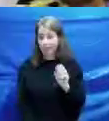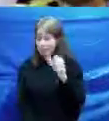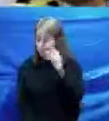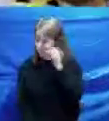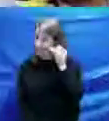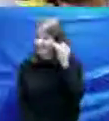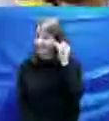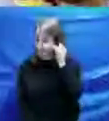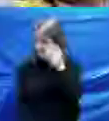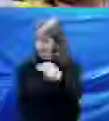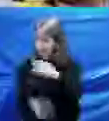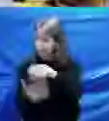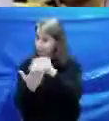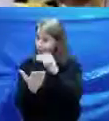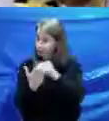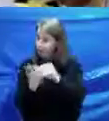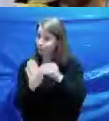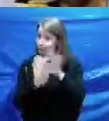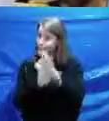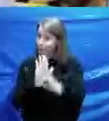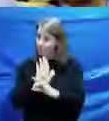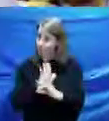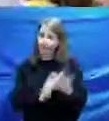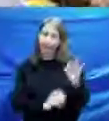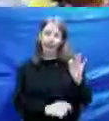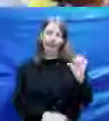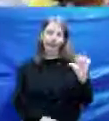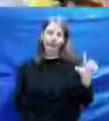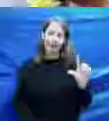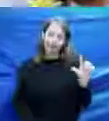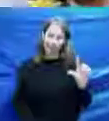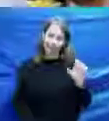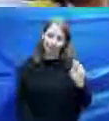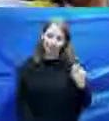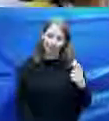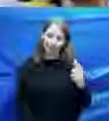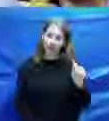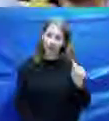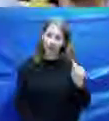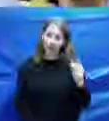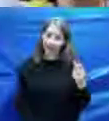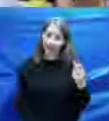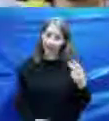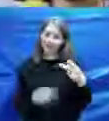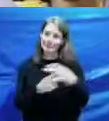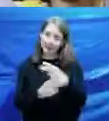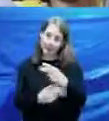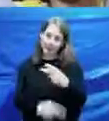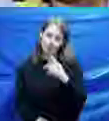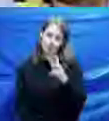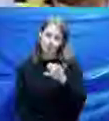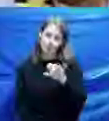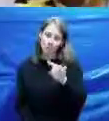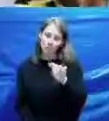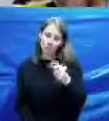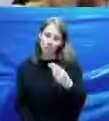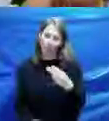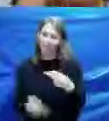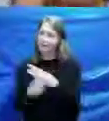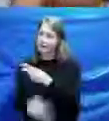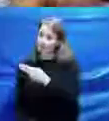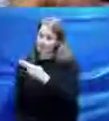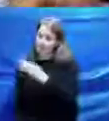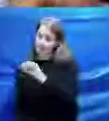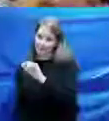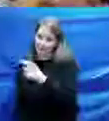did length times width times height, which is really good because you had to get down the basic skill first. But now we're going to go one step deeper. We're going to actually figure